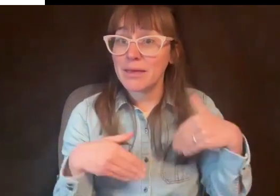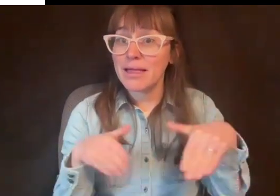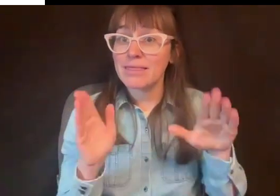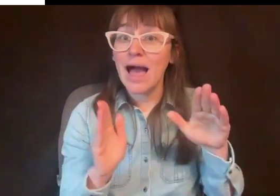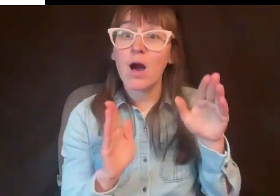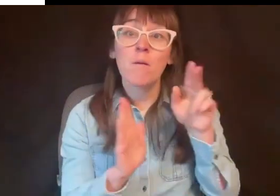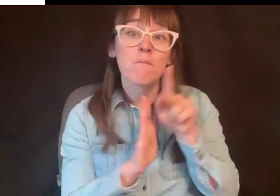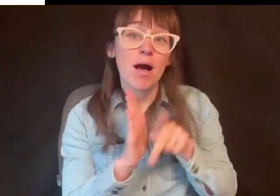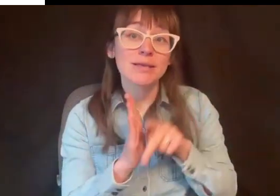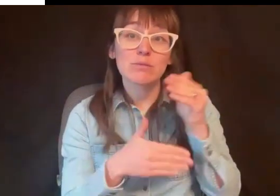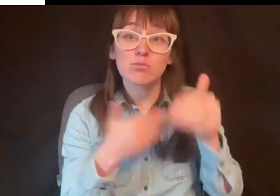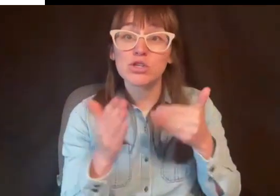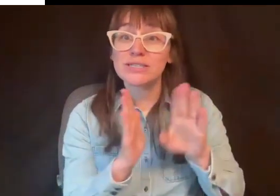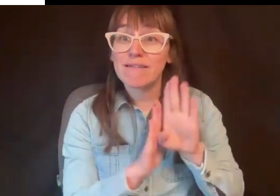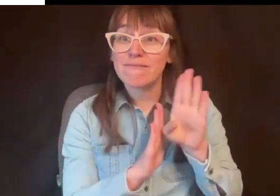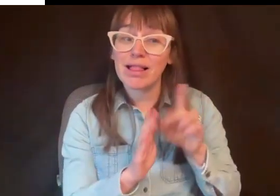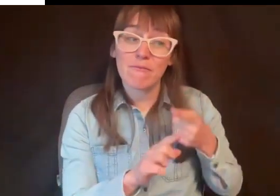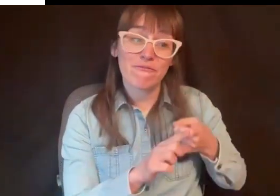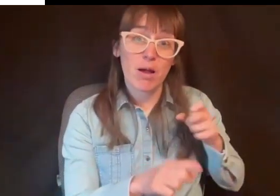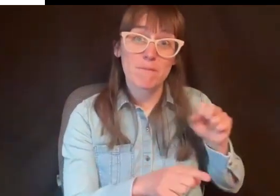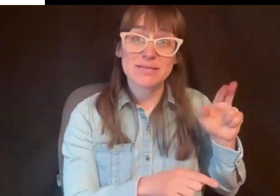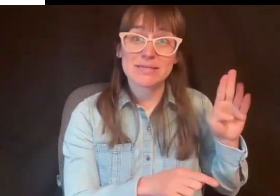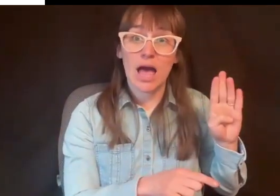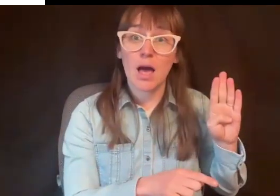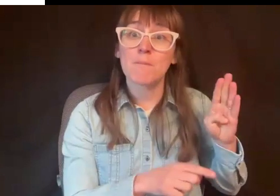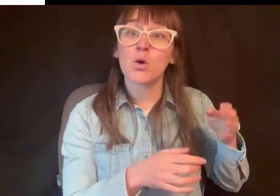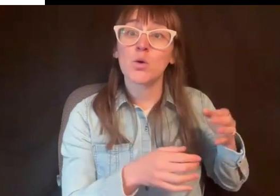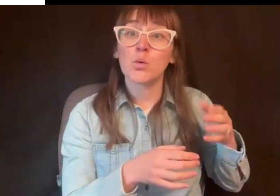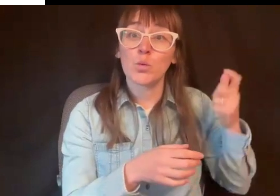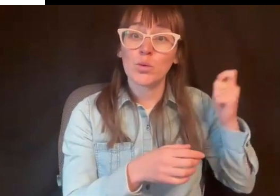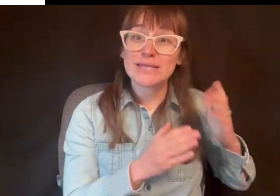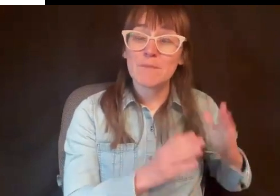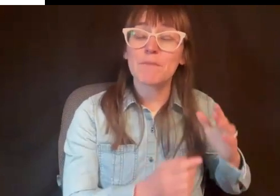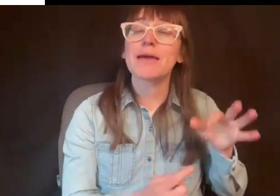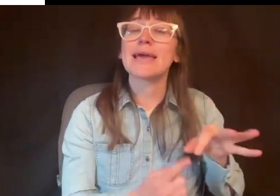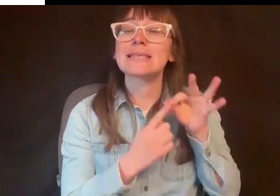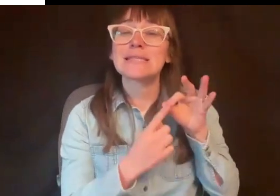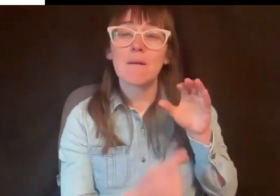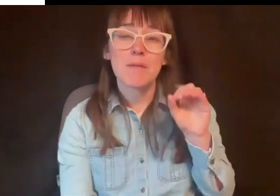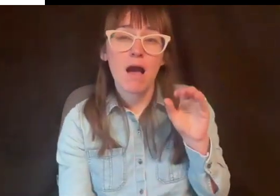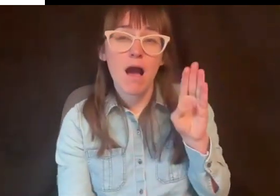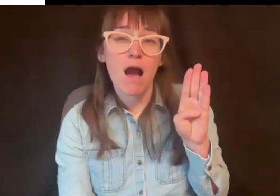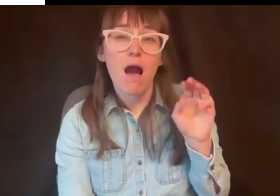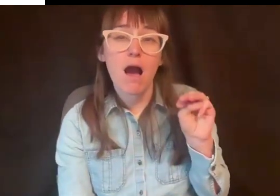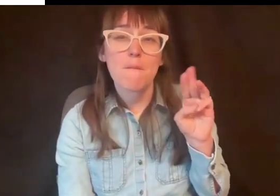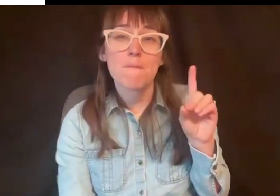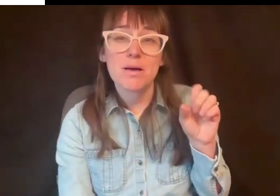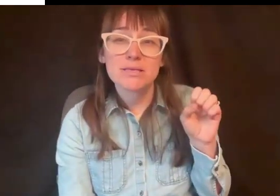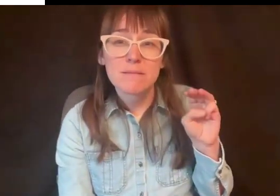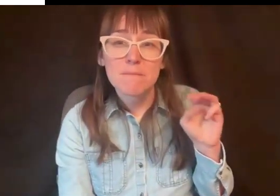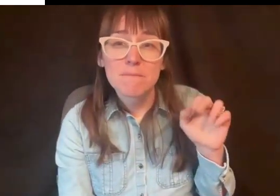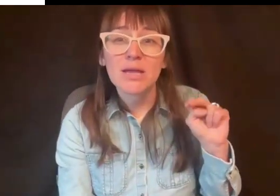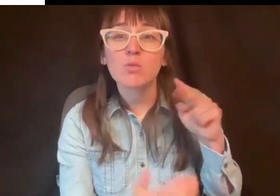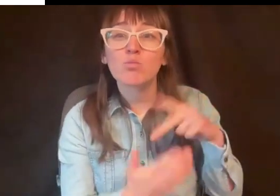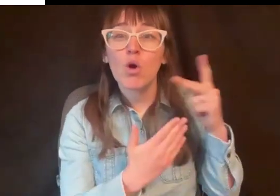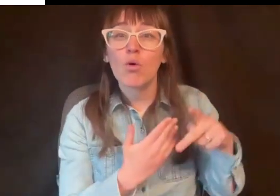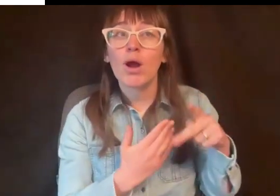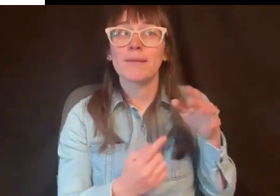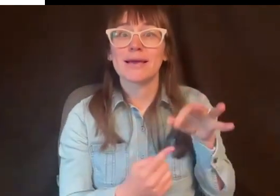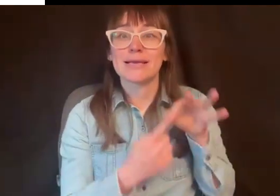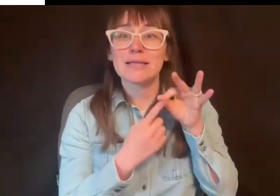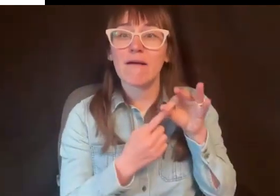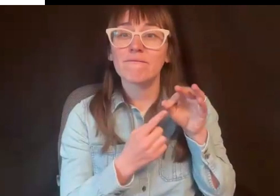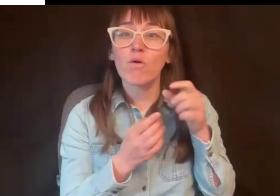be developed by the subrecipients, except for the Ombudsman program and except for cost sharing and where